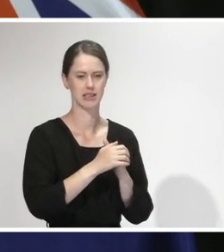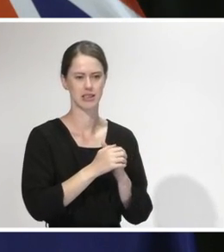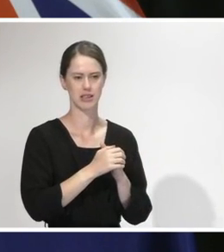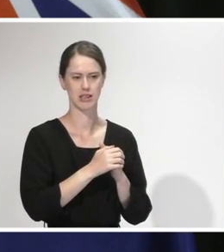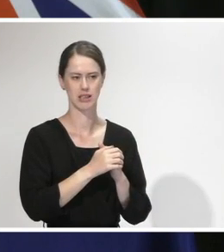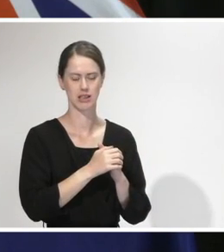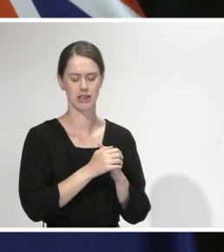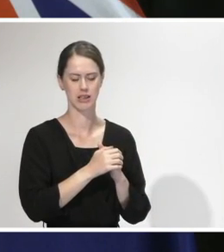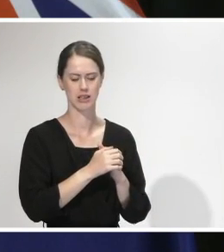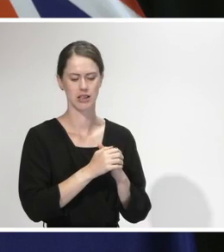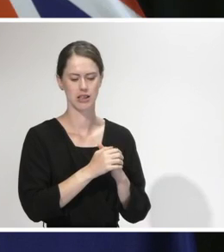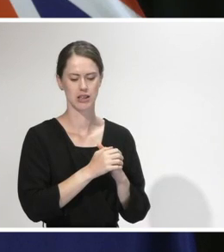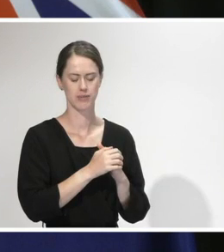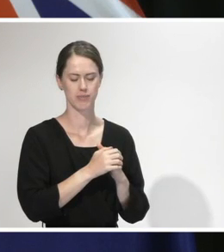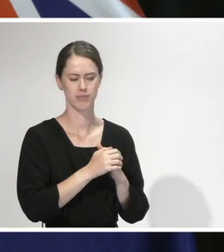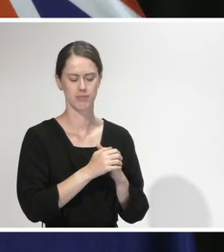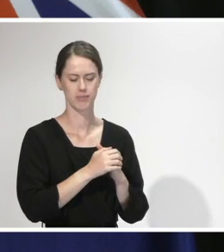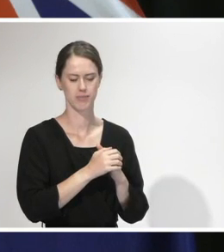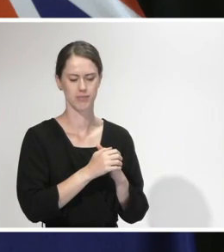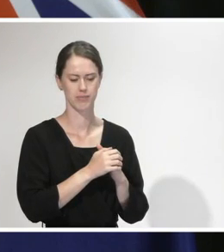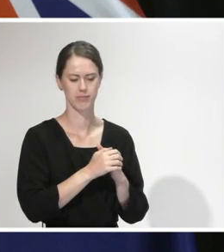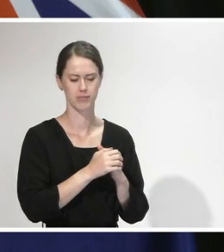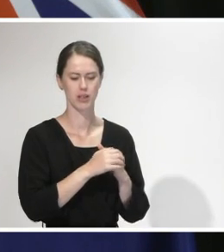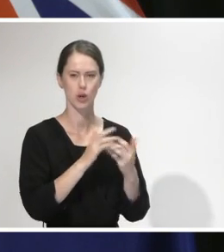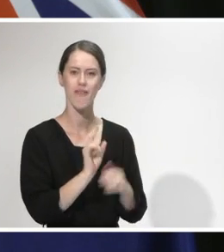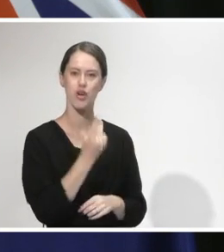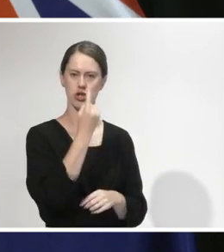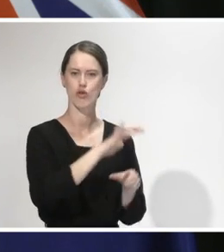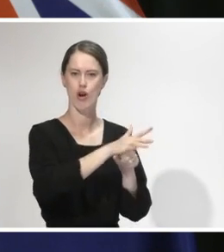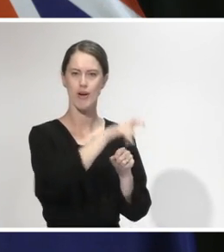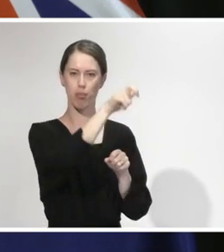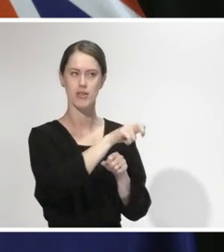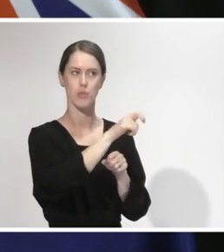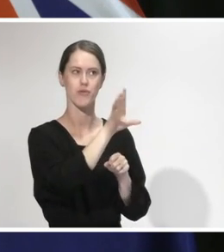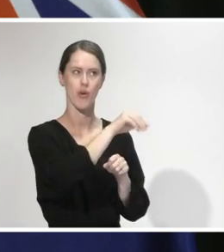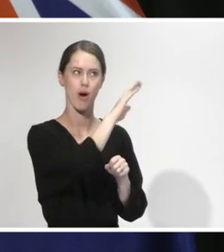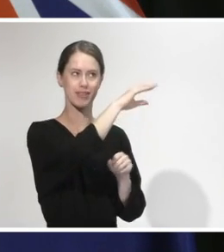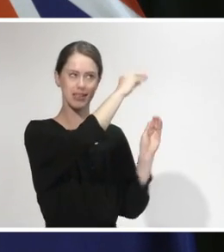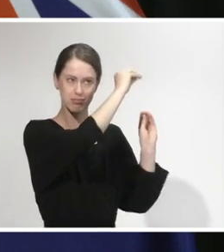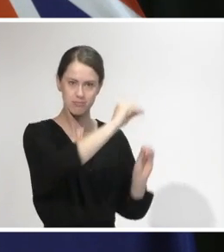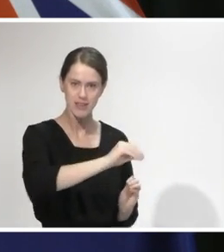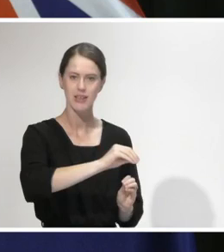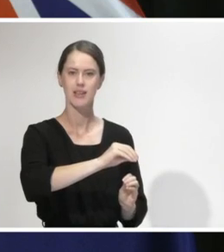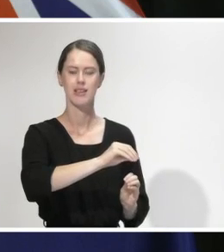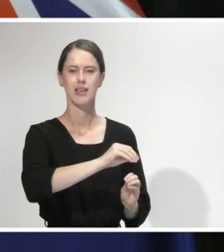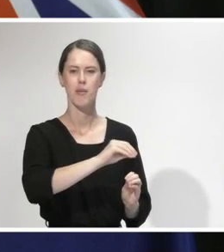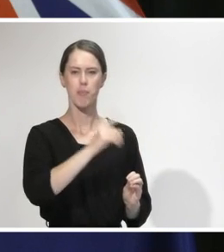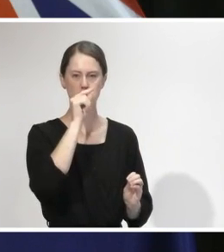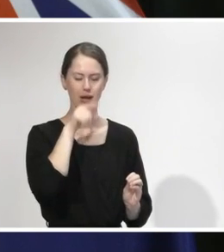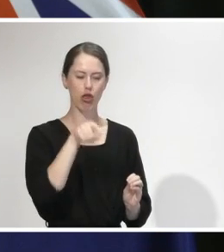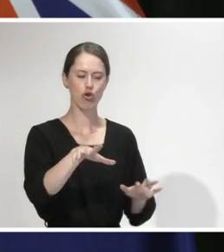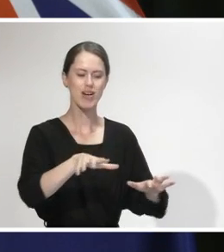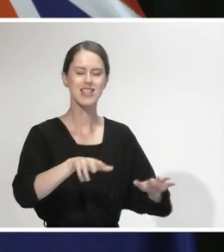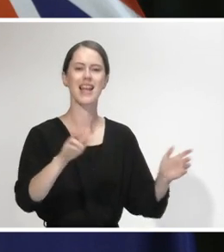cases, ultimately the index case was an import from overseas. So I think it's just there has been less travel to